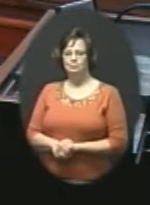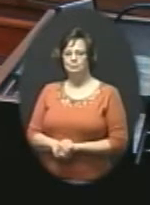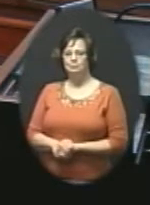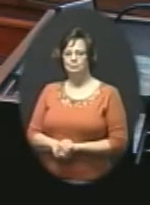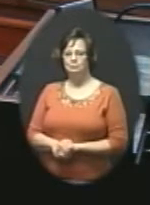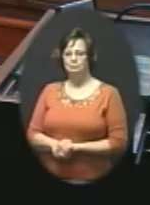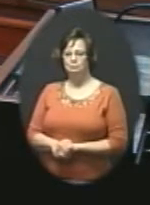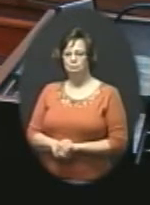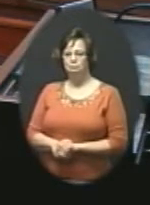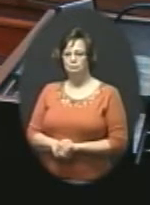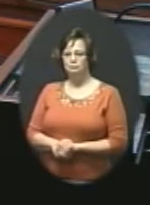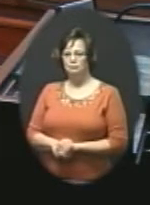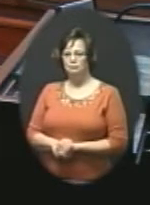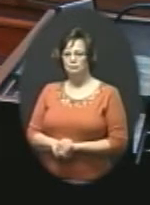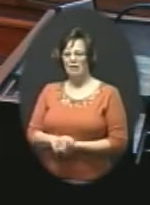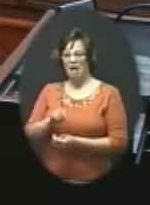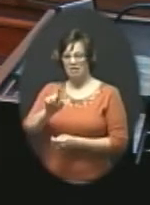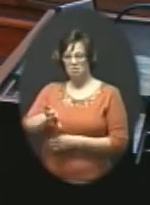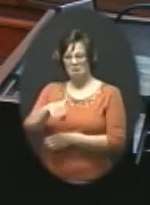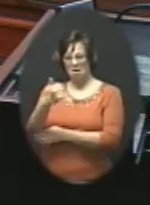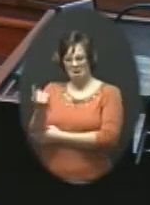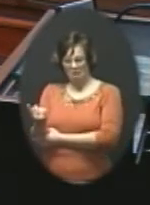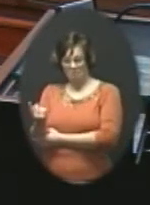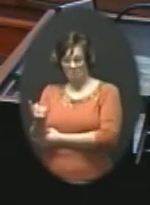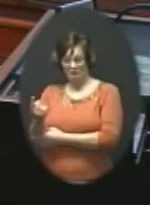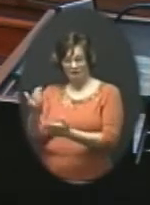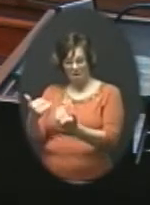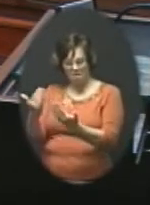Oh, come on, there's got to be another one.